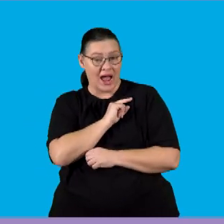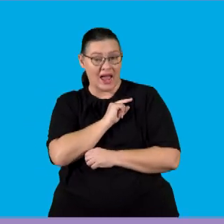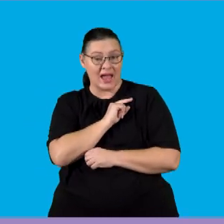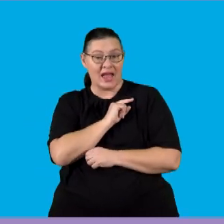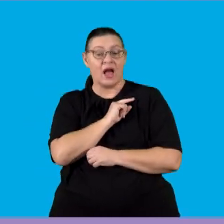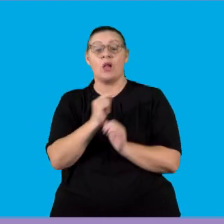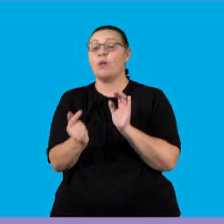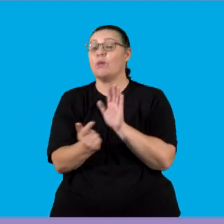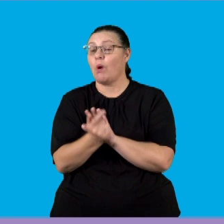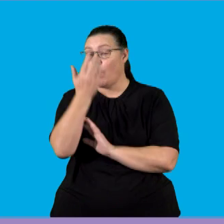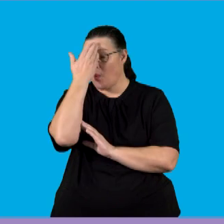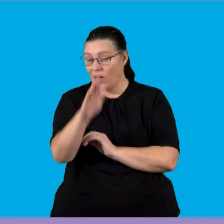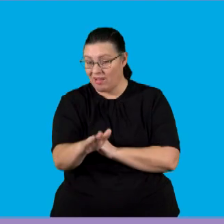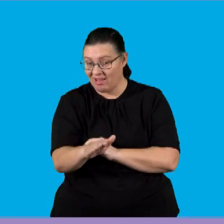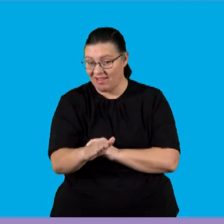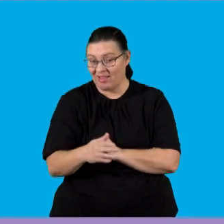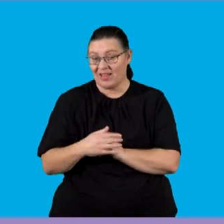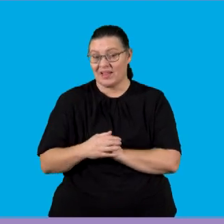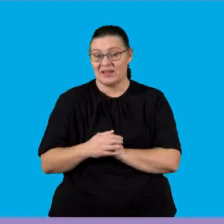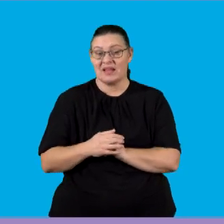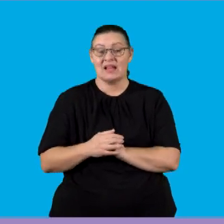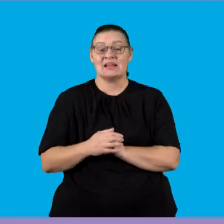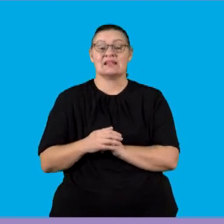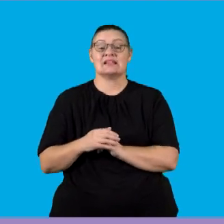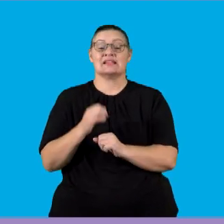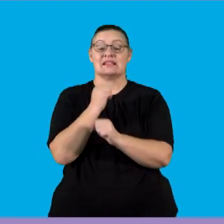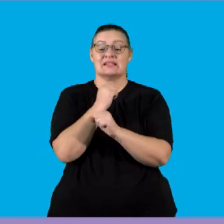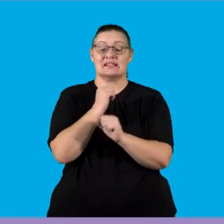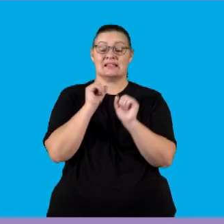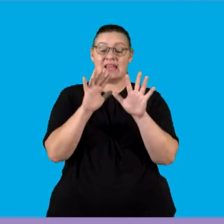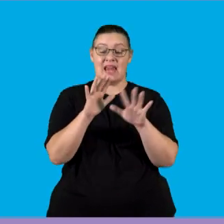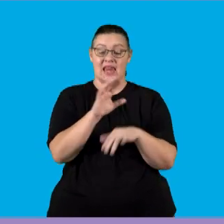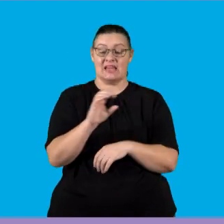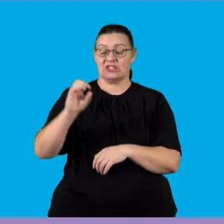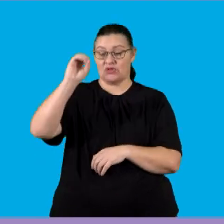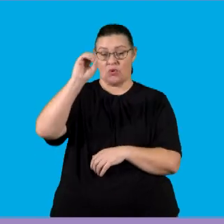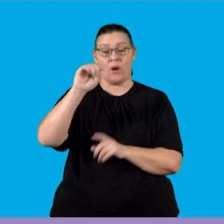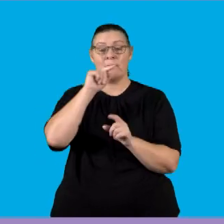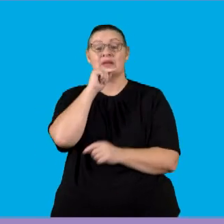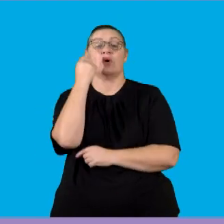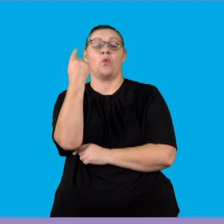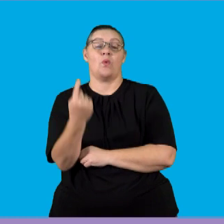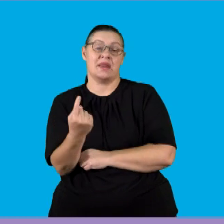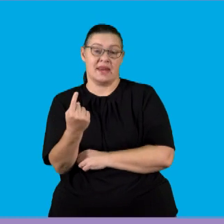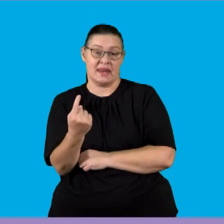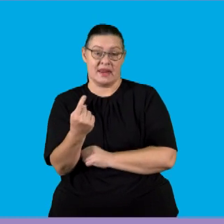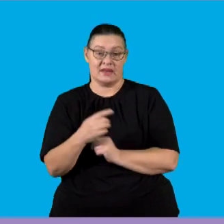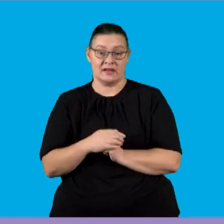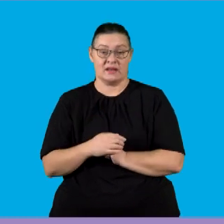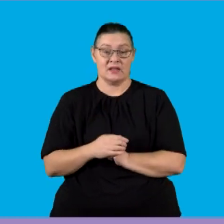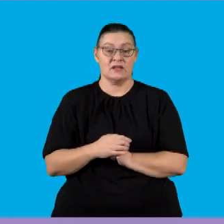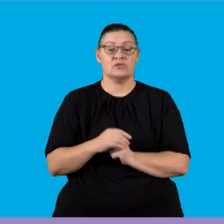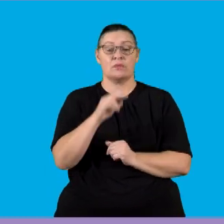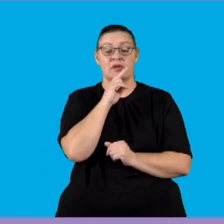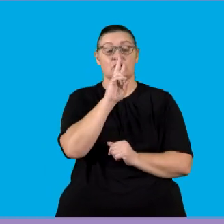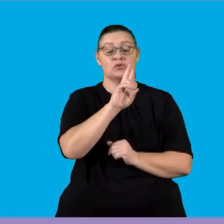our exponent laws, we know that 10 to the exponent 0 is equals to 1.